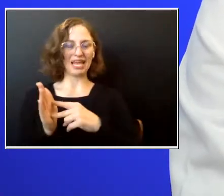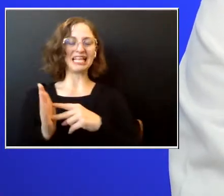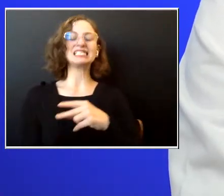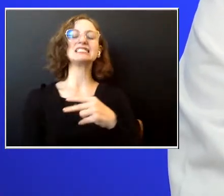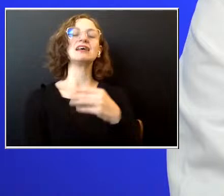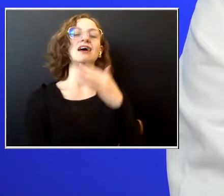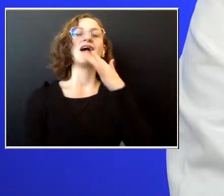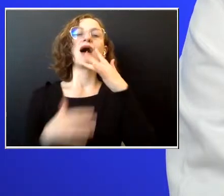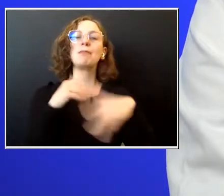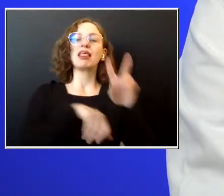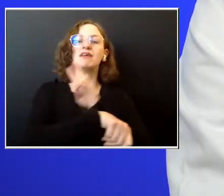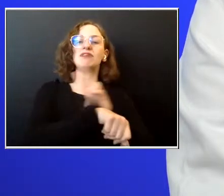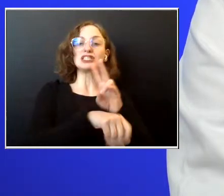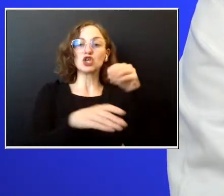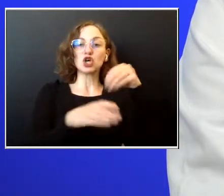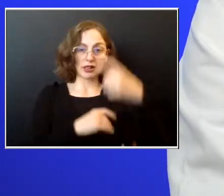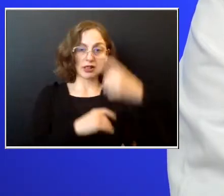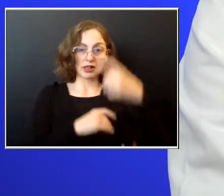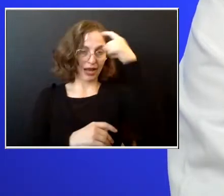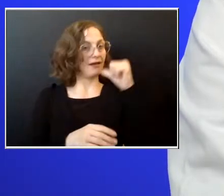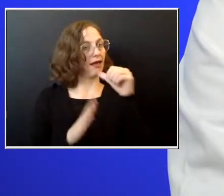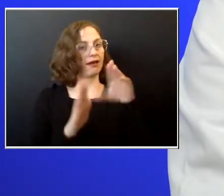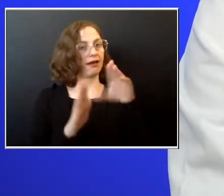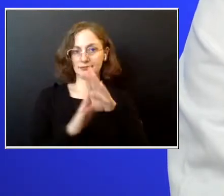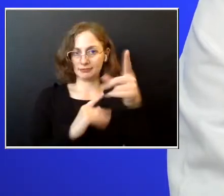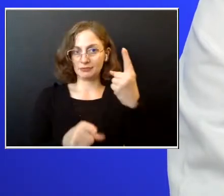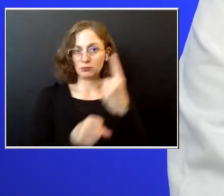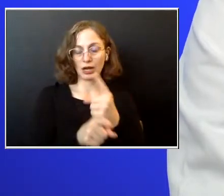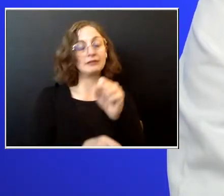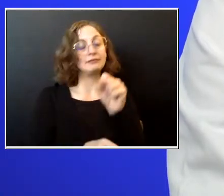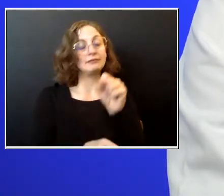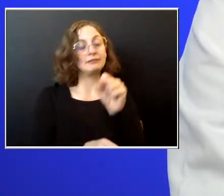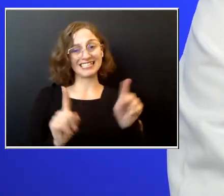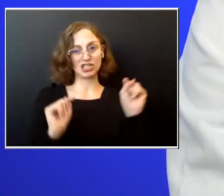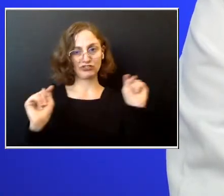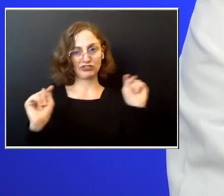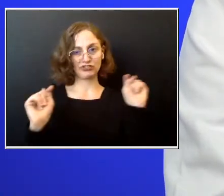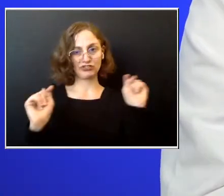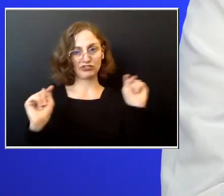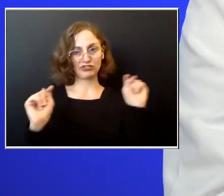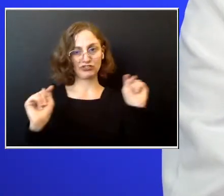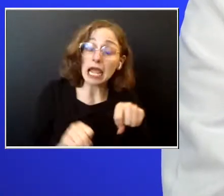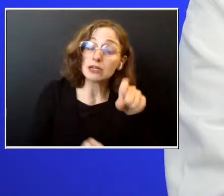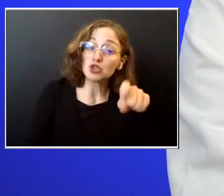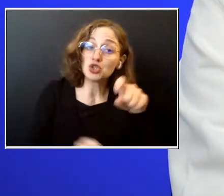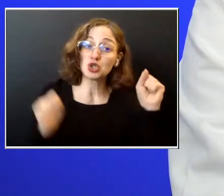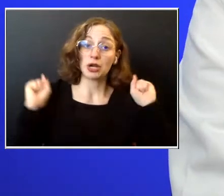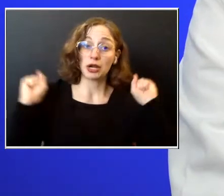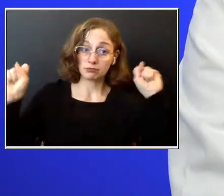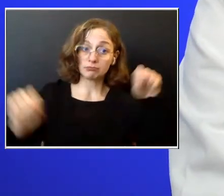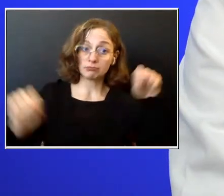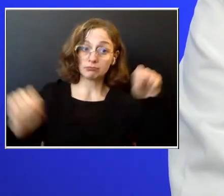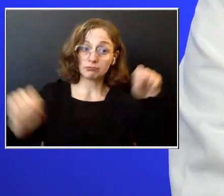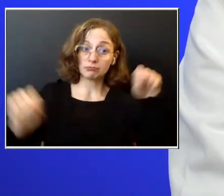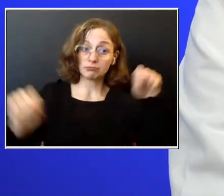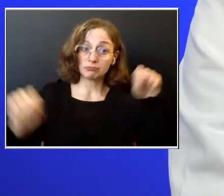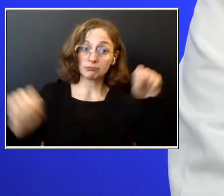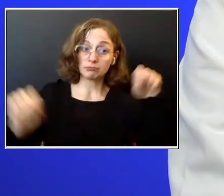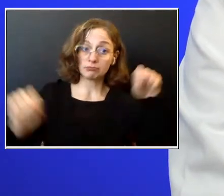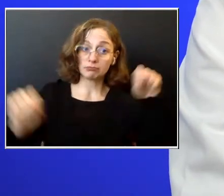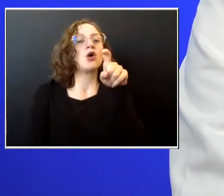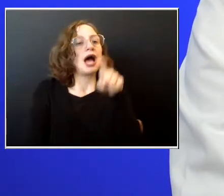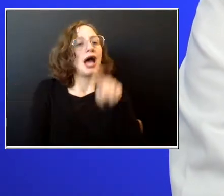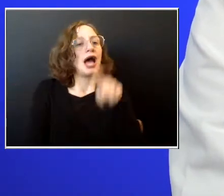Moya Moya. And yes, they can and should exercise. You just have to be careful that your blood pressure doesn't drop too much